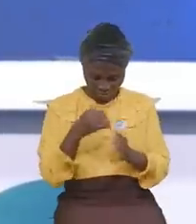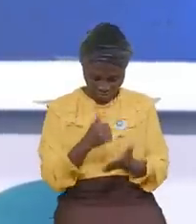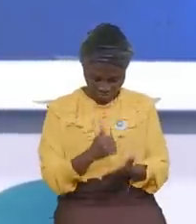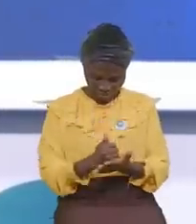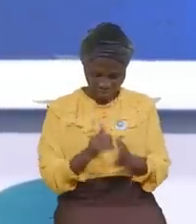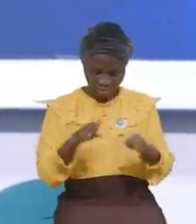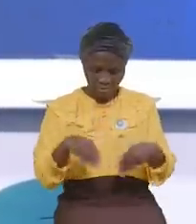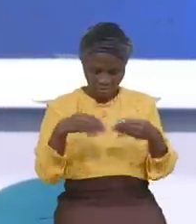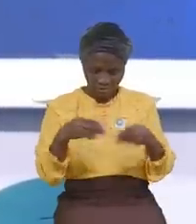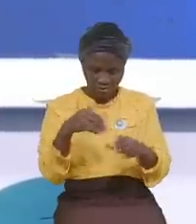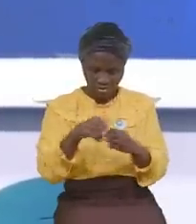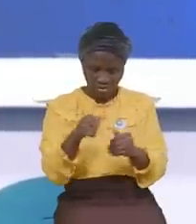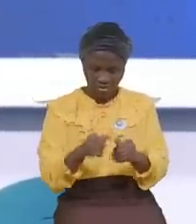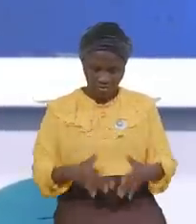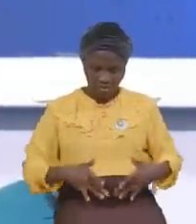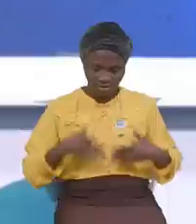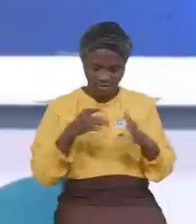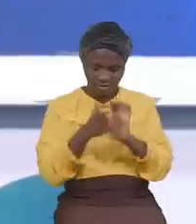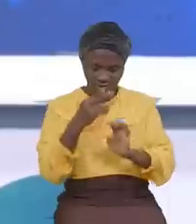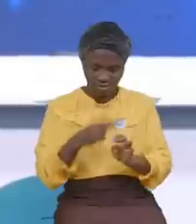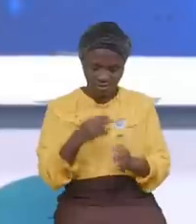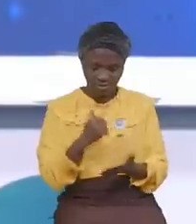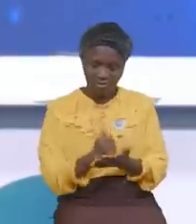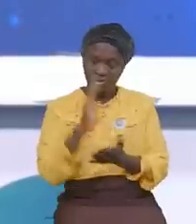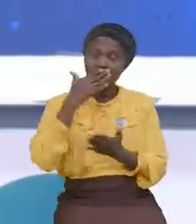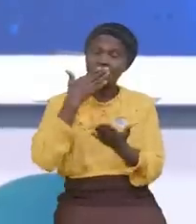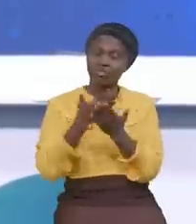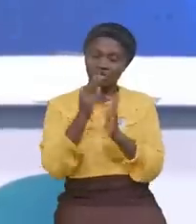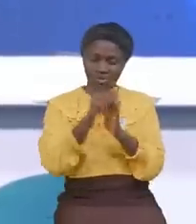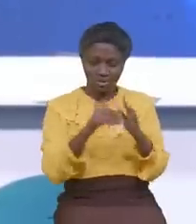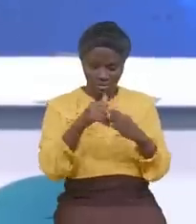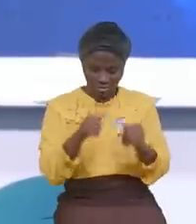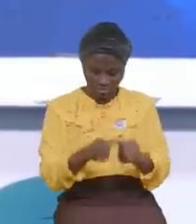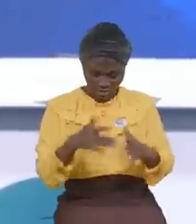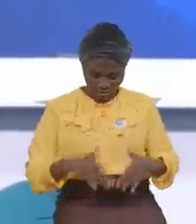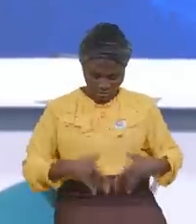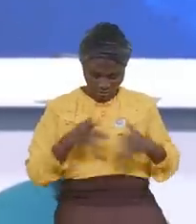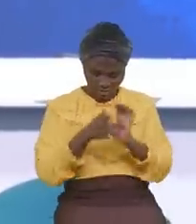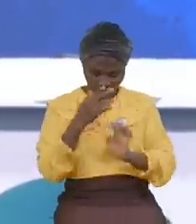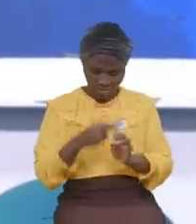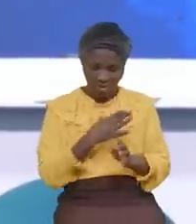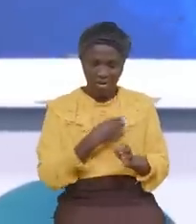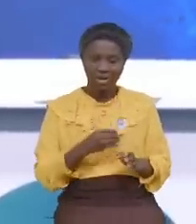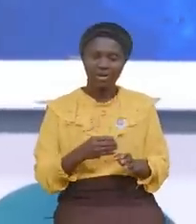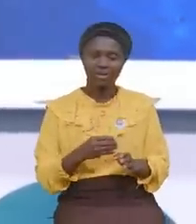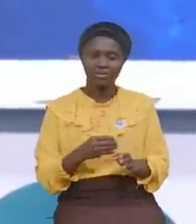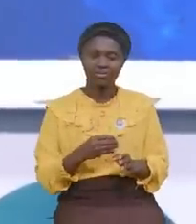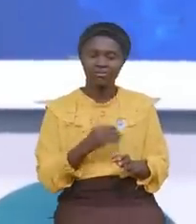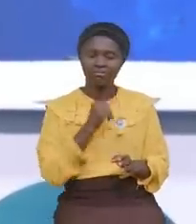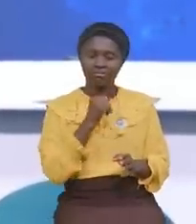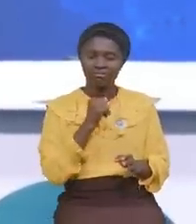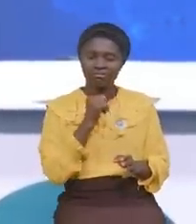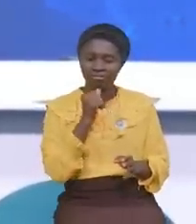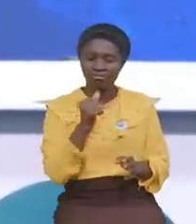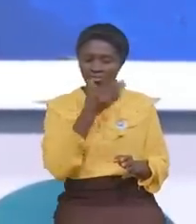provision in every life, your goodness in every life, and unforgettable,